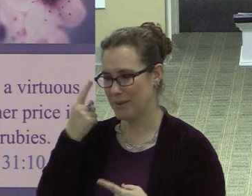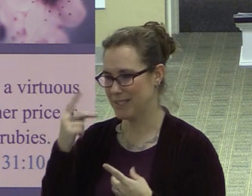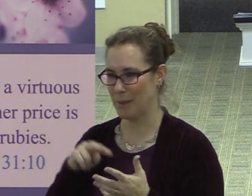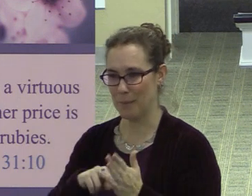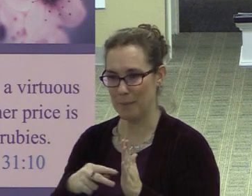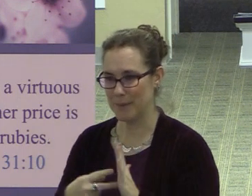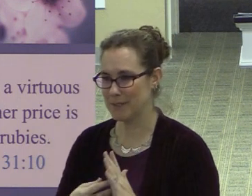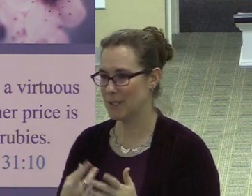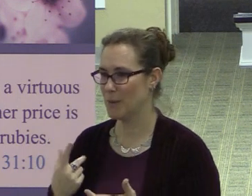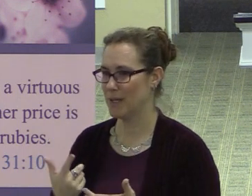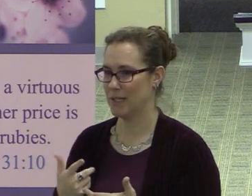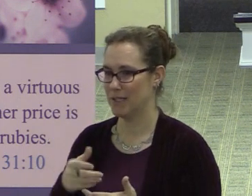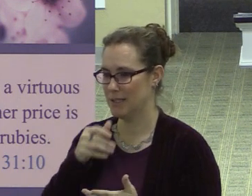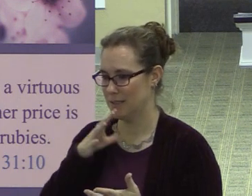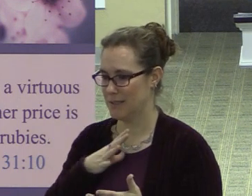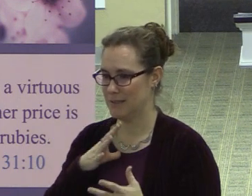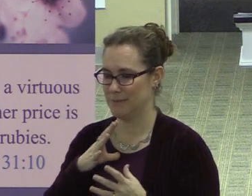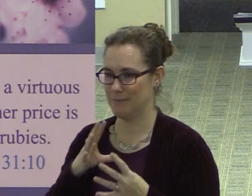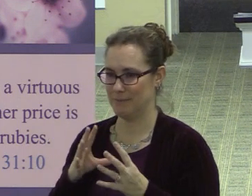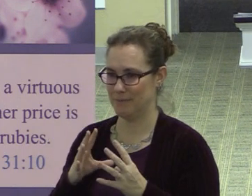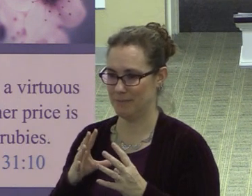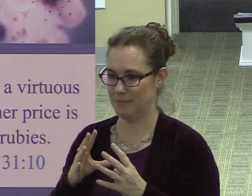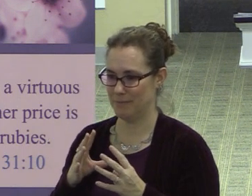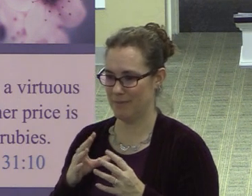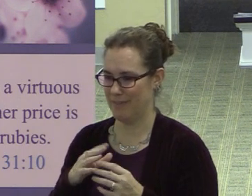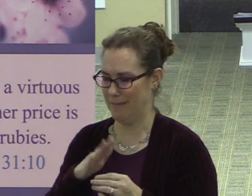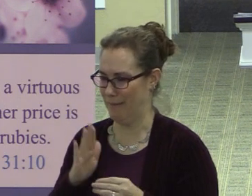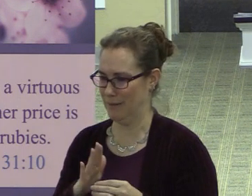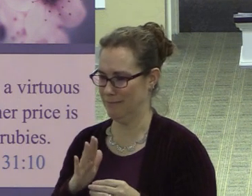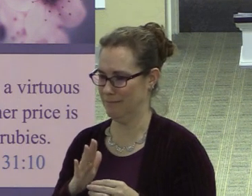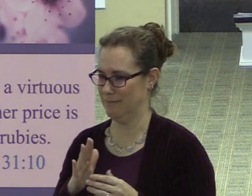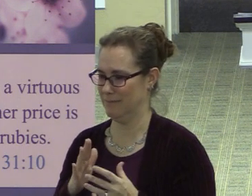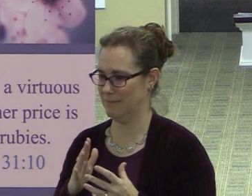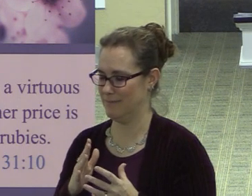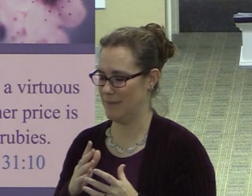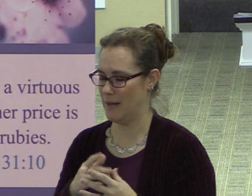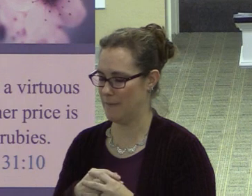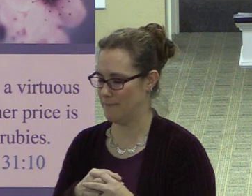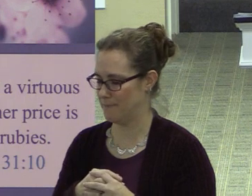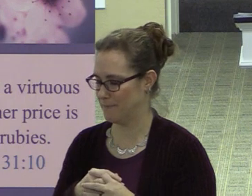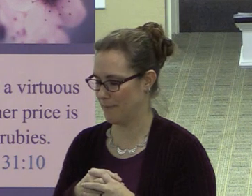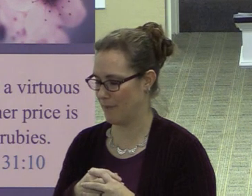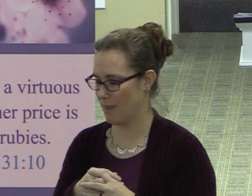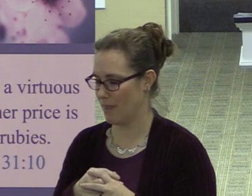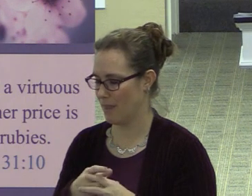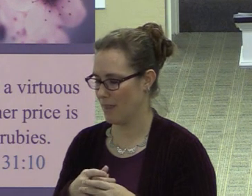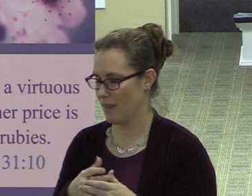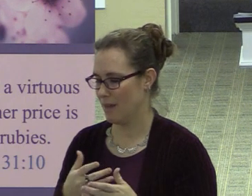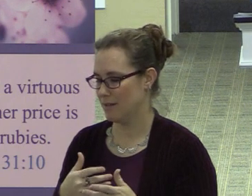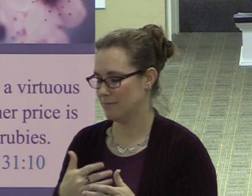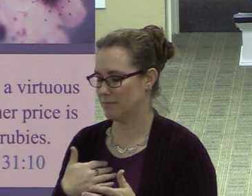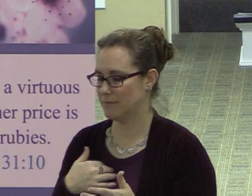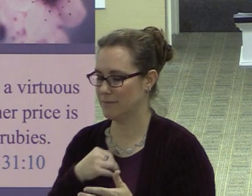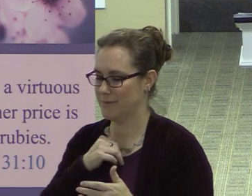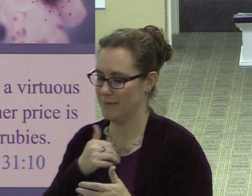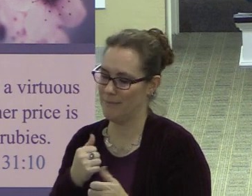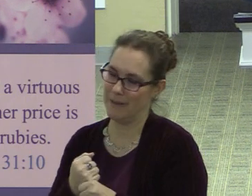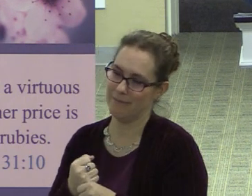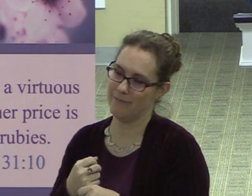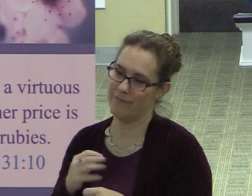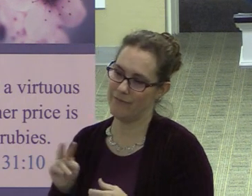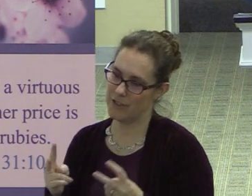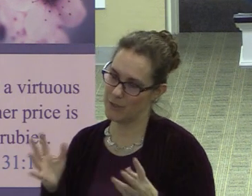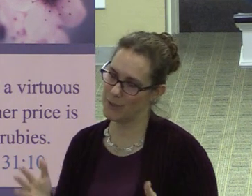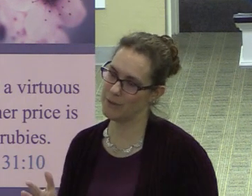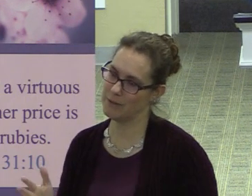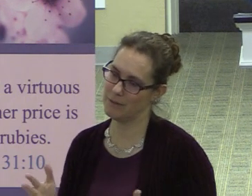I don't know, one of our ladies mean it ever shrugs off visitors. What I'm asking you to do is be conscious of that. go out of your way to be helped, especially to the ladies that are